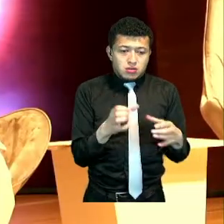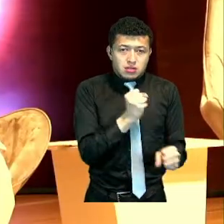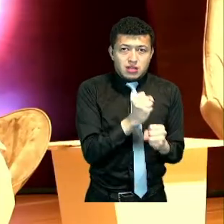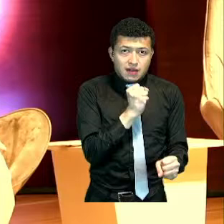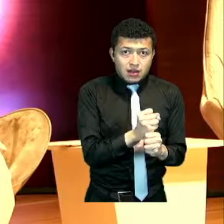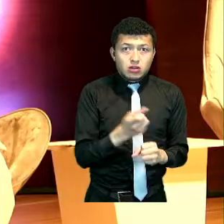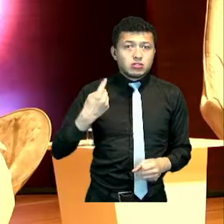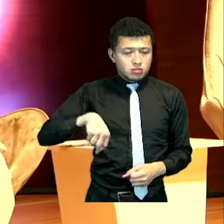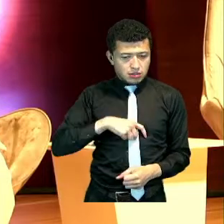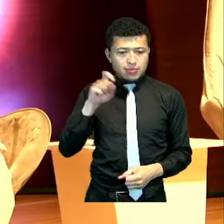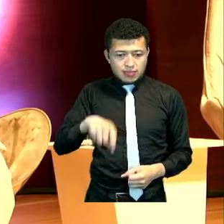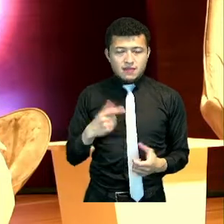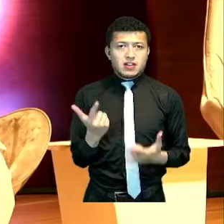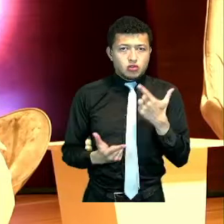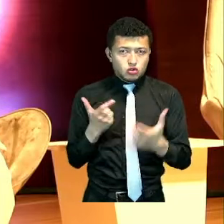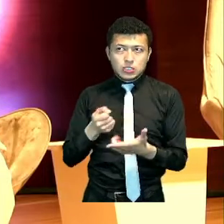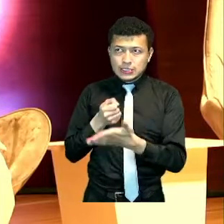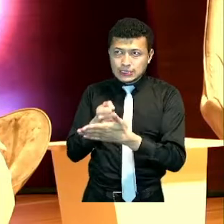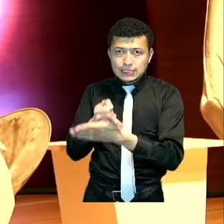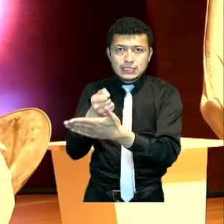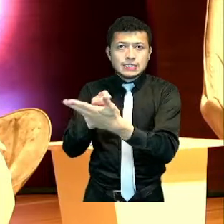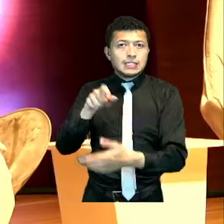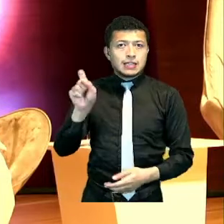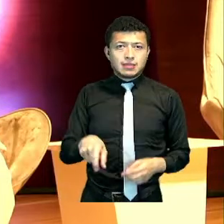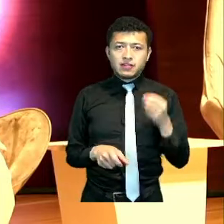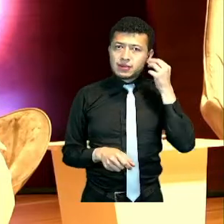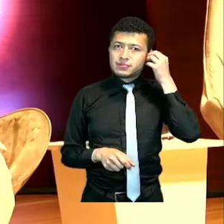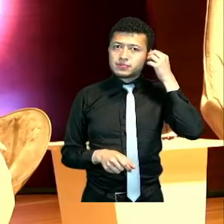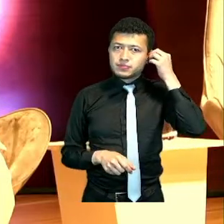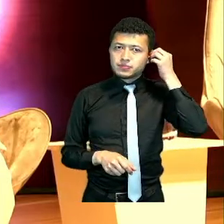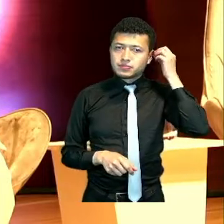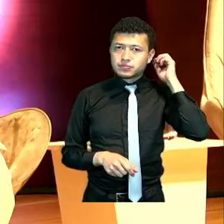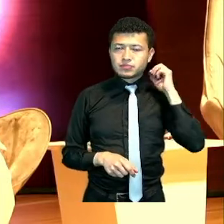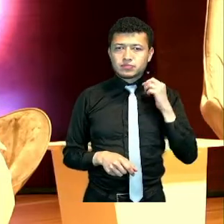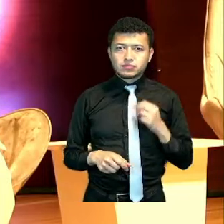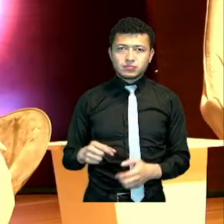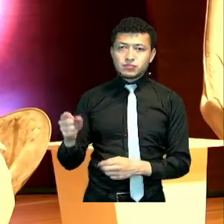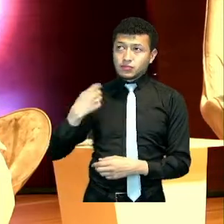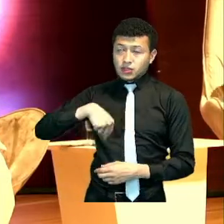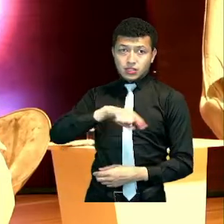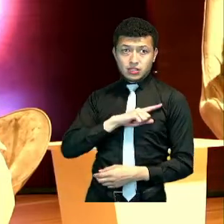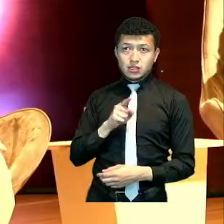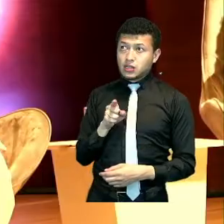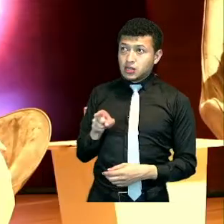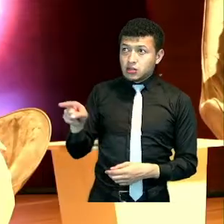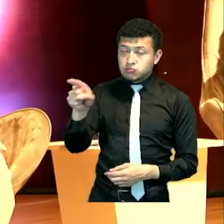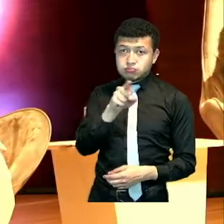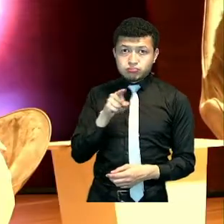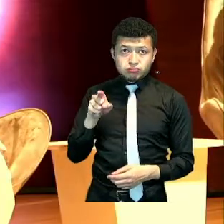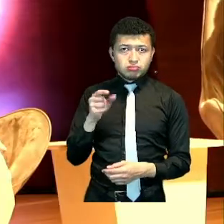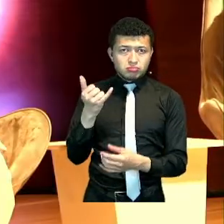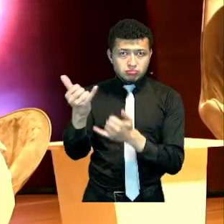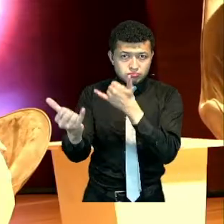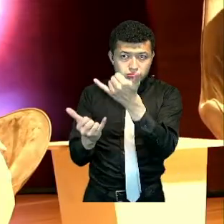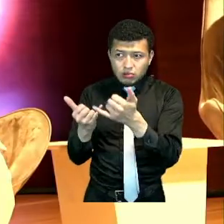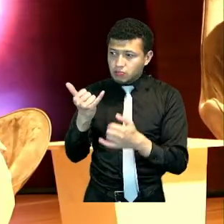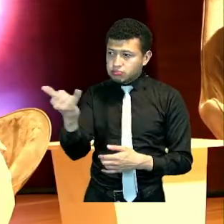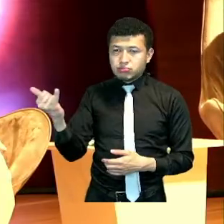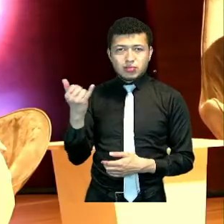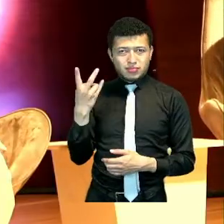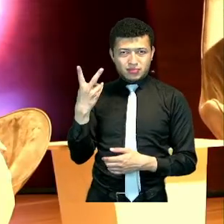We all fought collectively for it, and we now have a second decade, and we need to ensure that